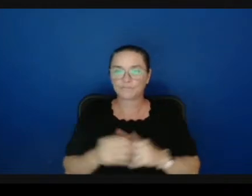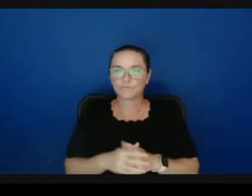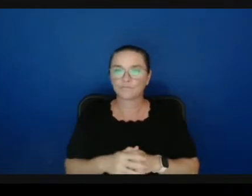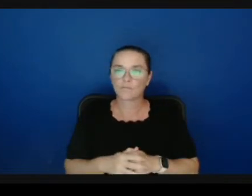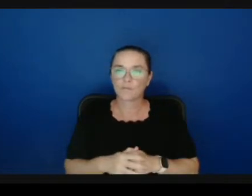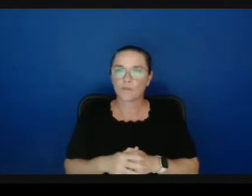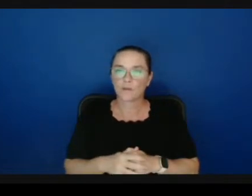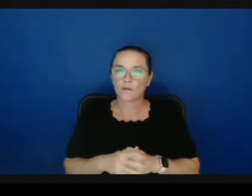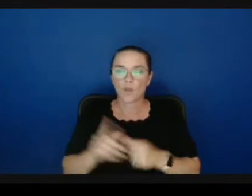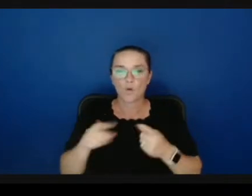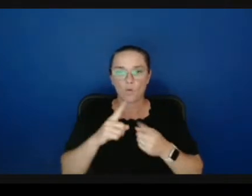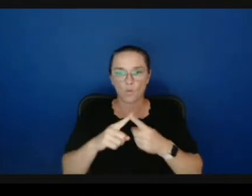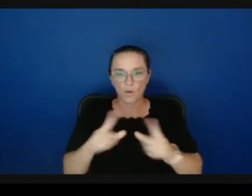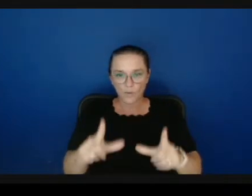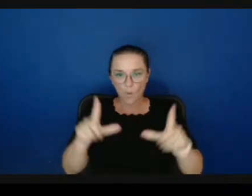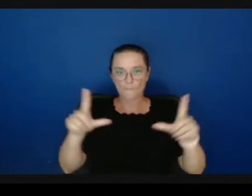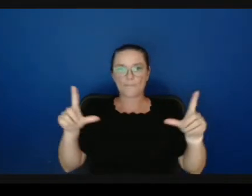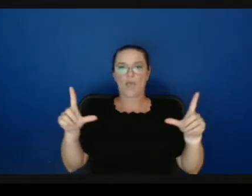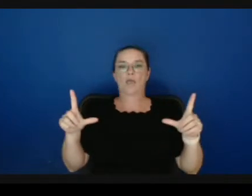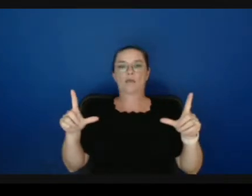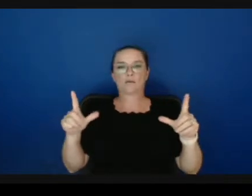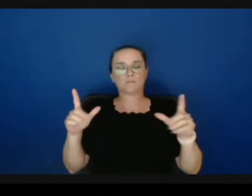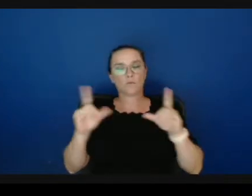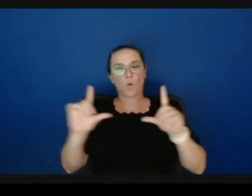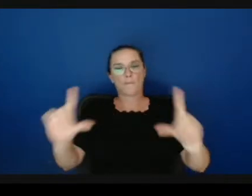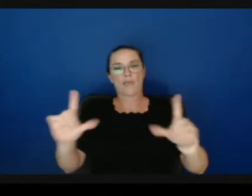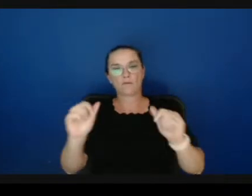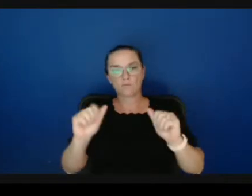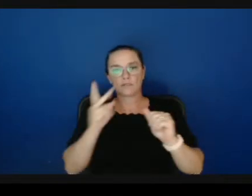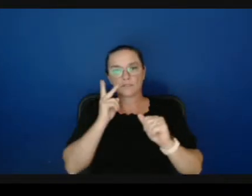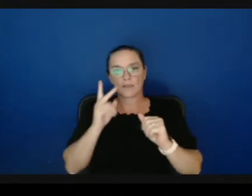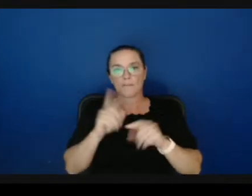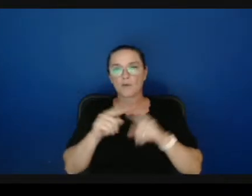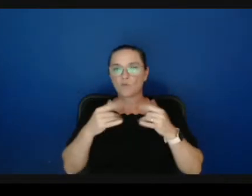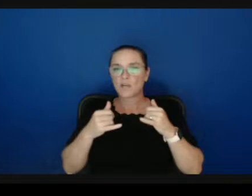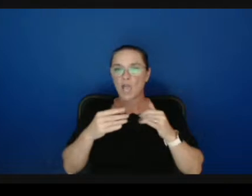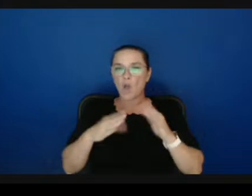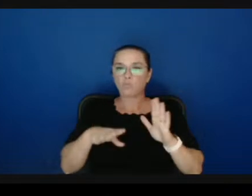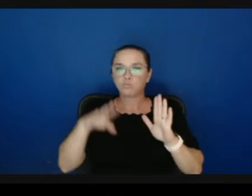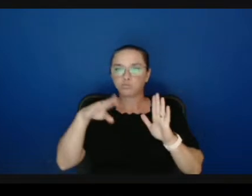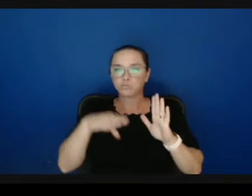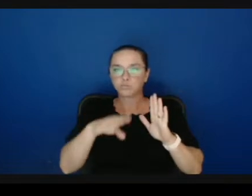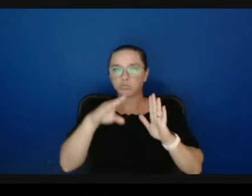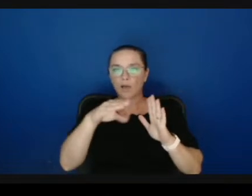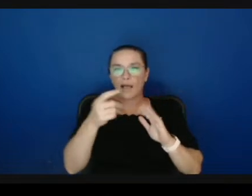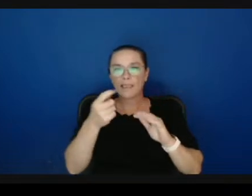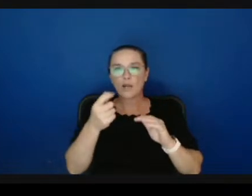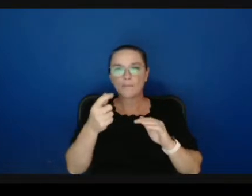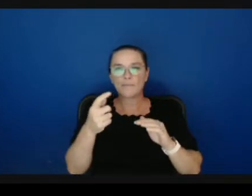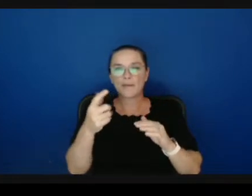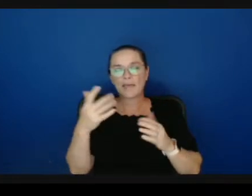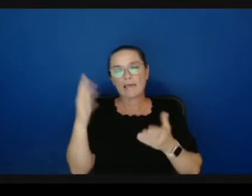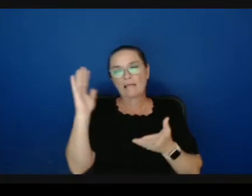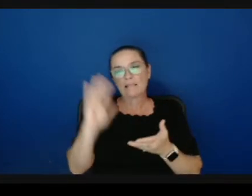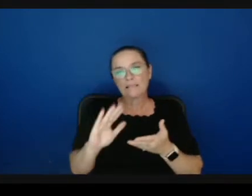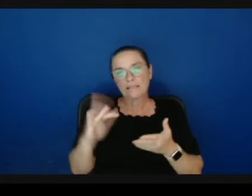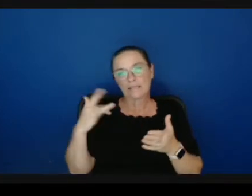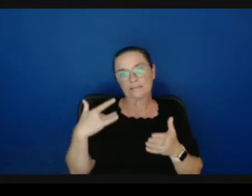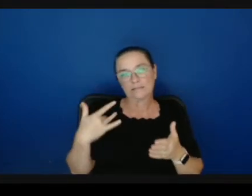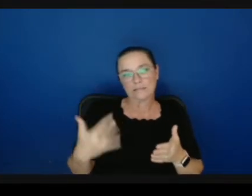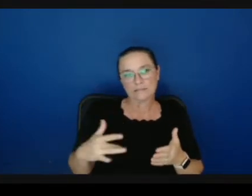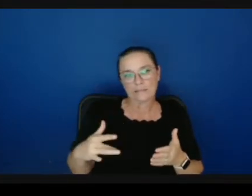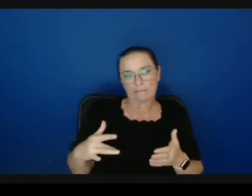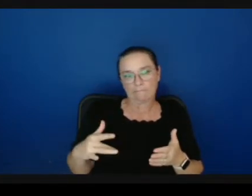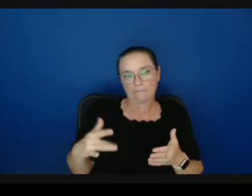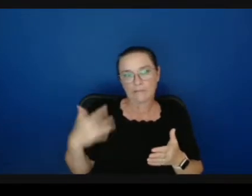bit as well. But now it seems fairly stable. You see the ups and downs. We seem to be a little bit less sensitive to the deflation inflation events, it